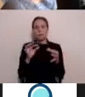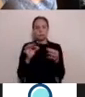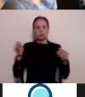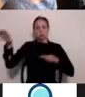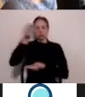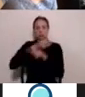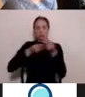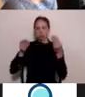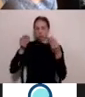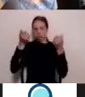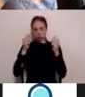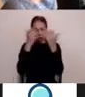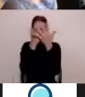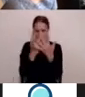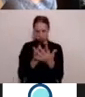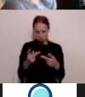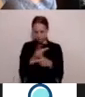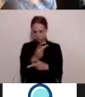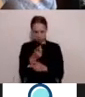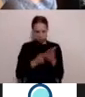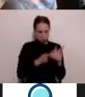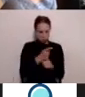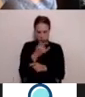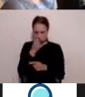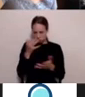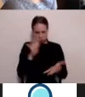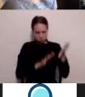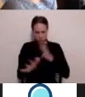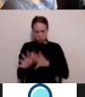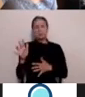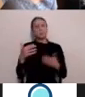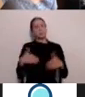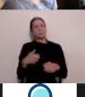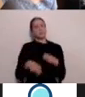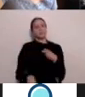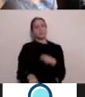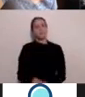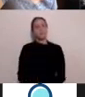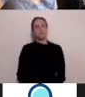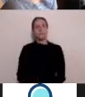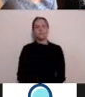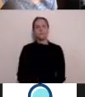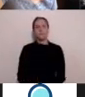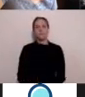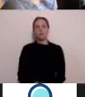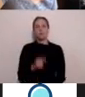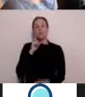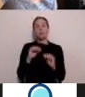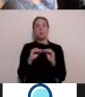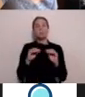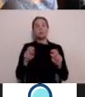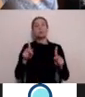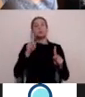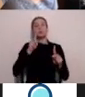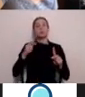able to cut through all that noise. And I really think that the opportunities to partner for all of us together